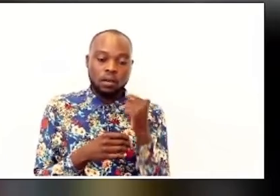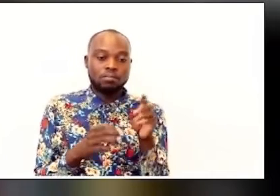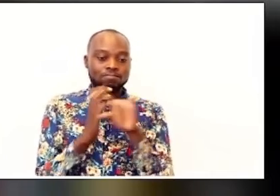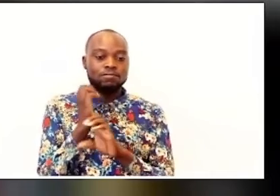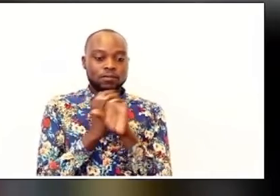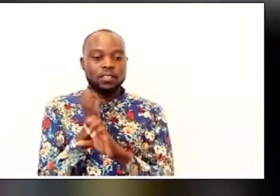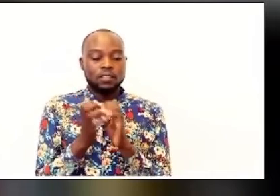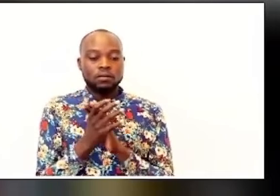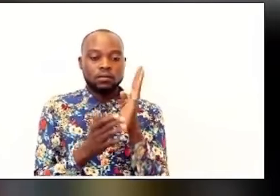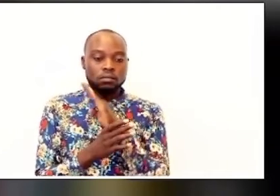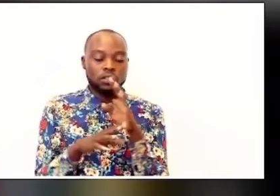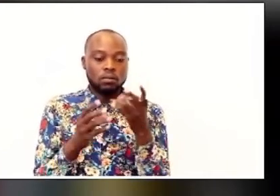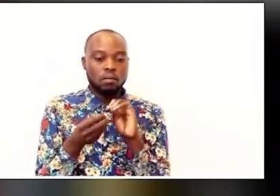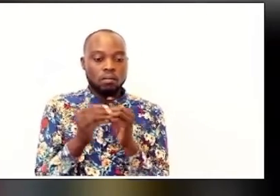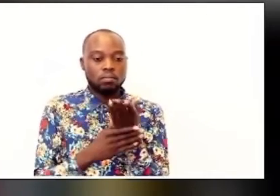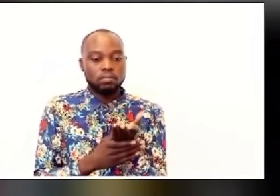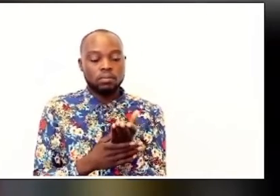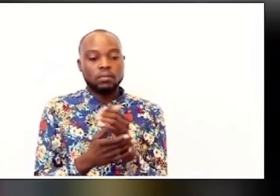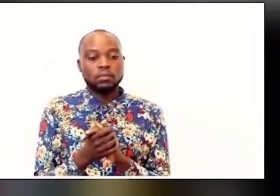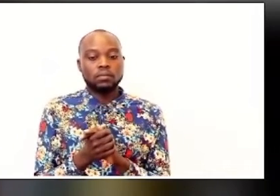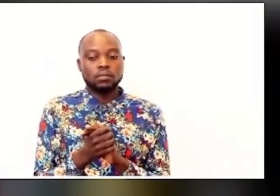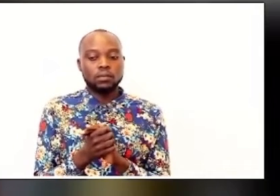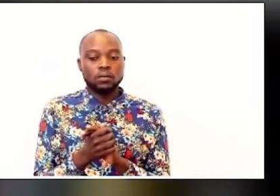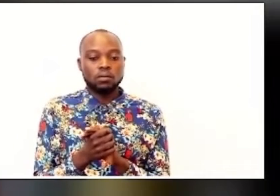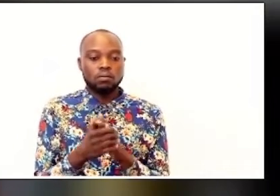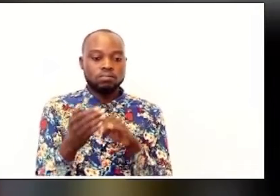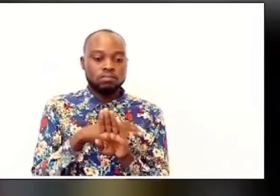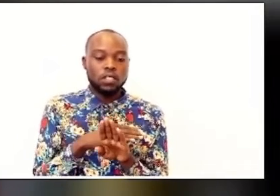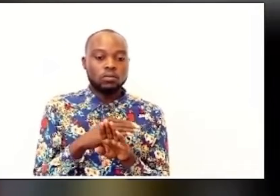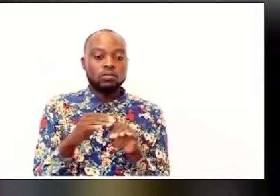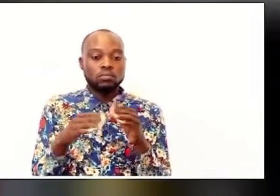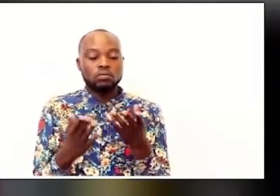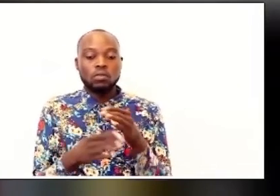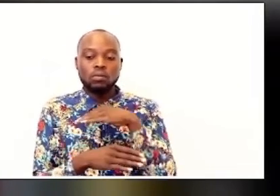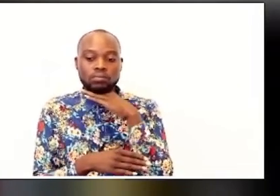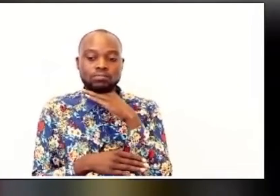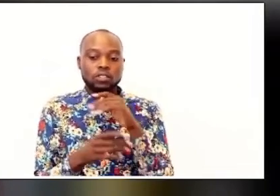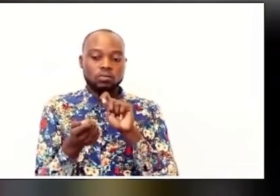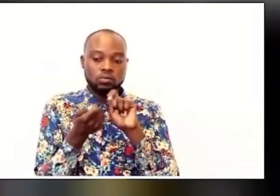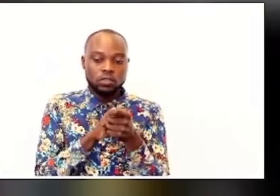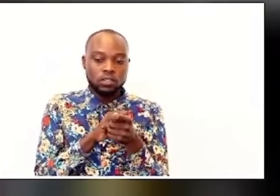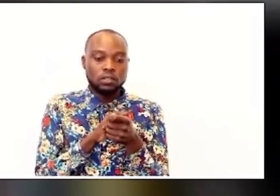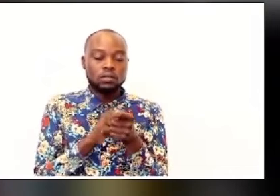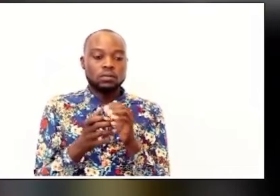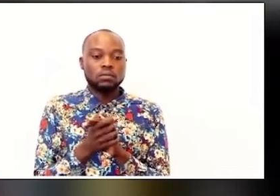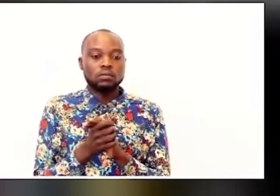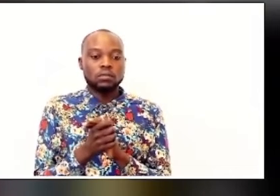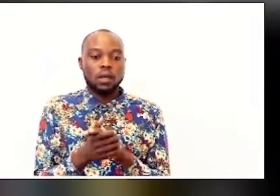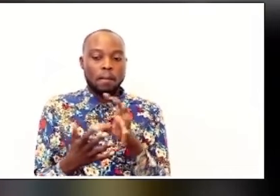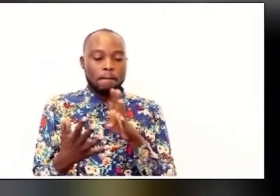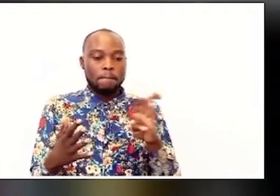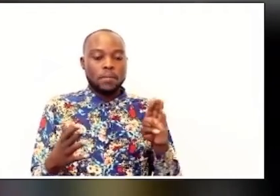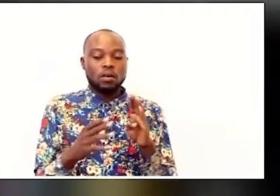it ends up basically increasing food and fuel imports so that we can be able to feed, transport, house, entertain millions of